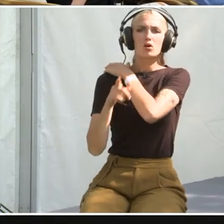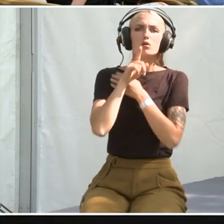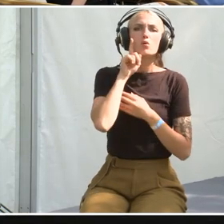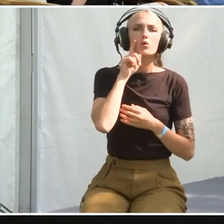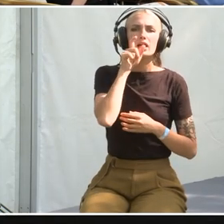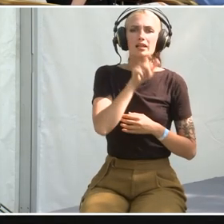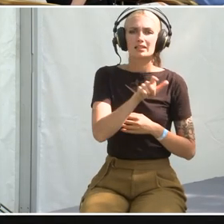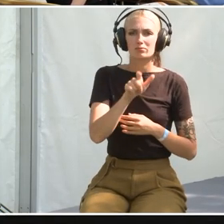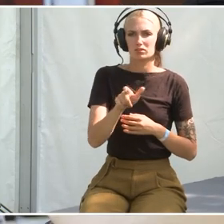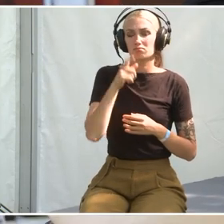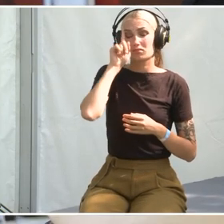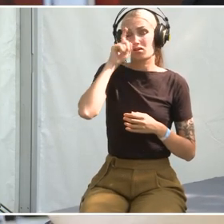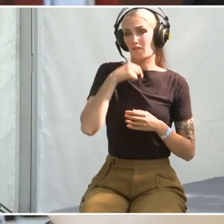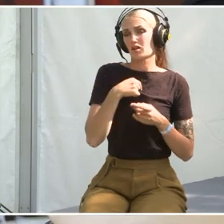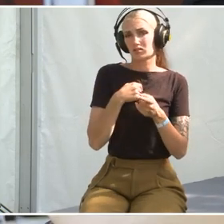they feel